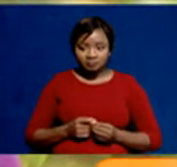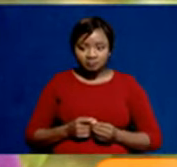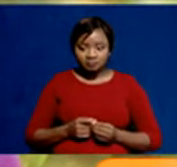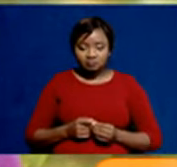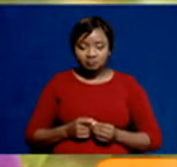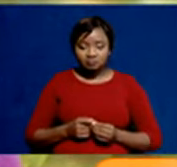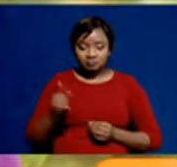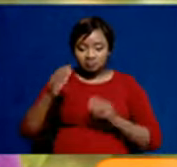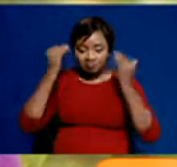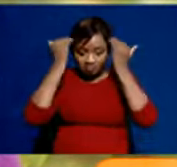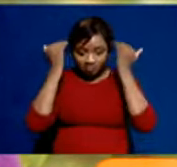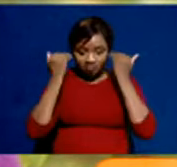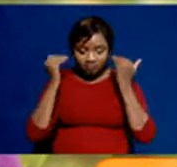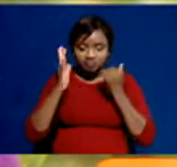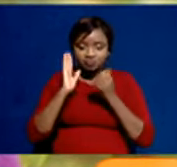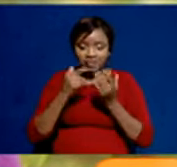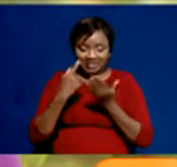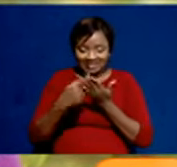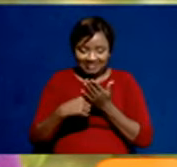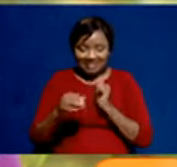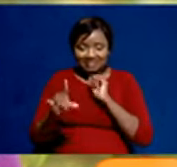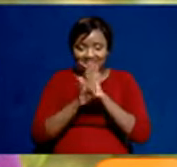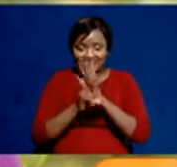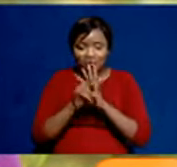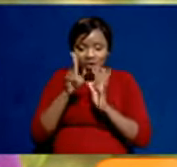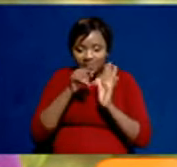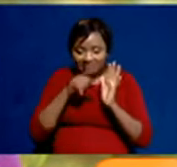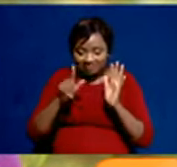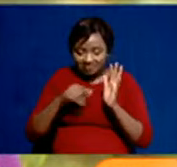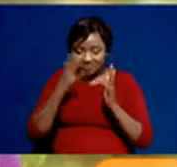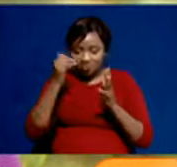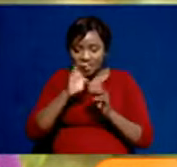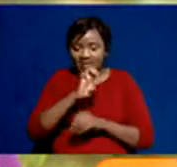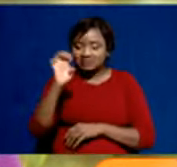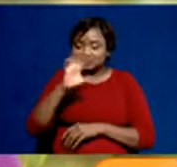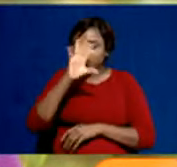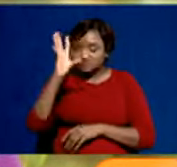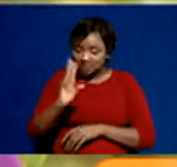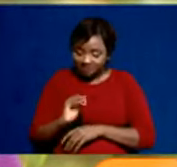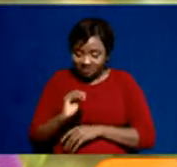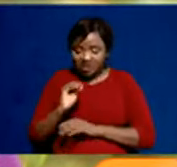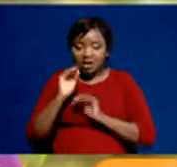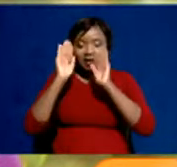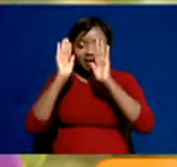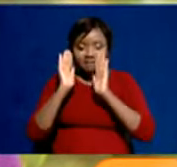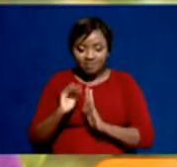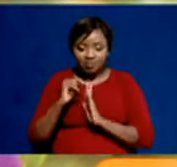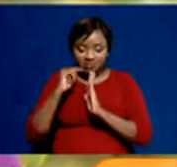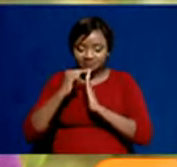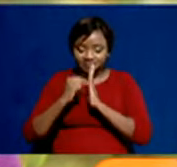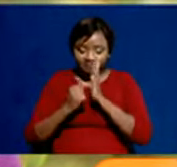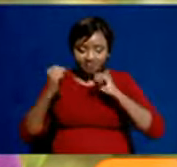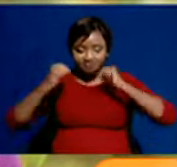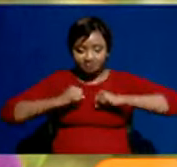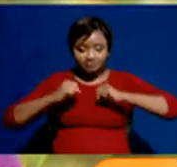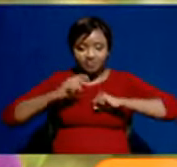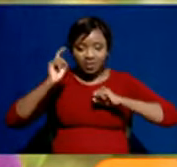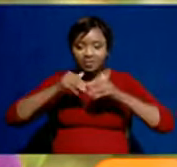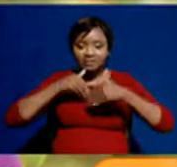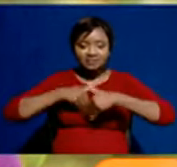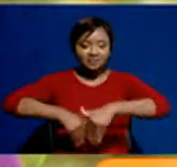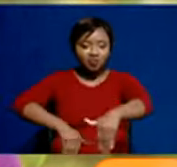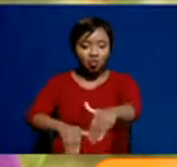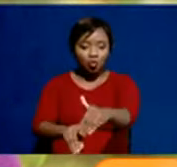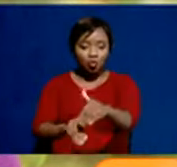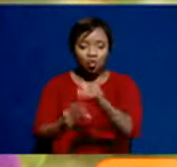discuss the legal flaws, because the East African Treaty, one of the fundamentals is following the rule of law